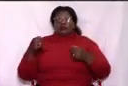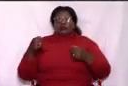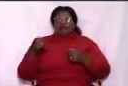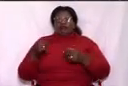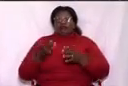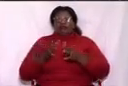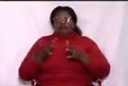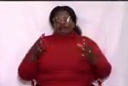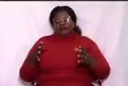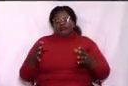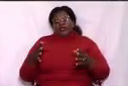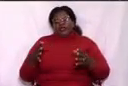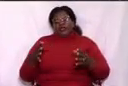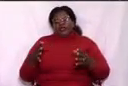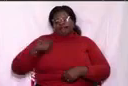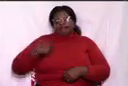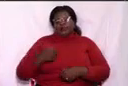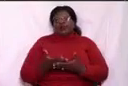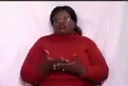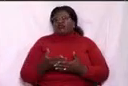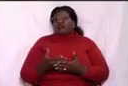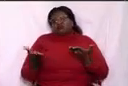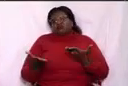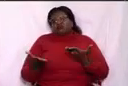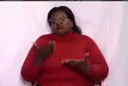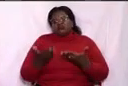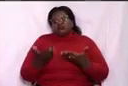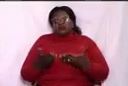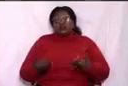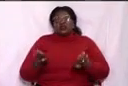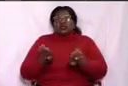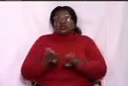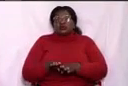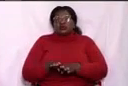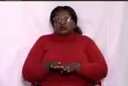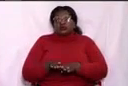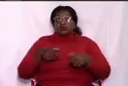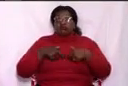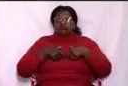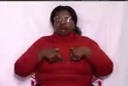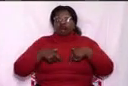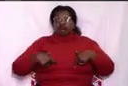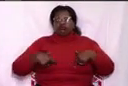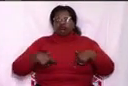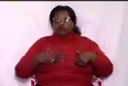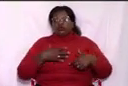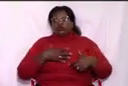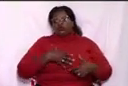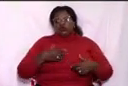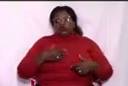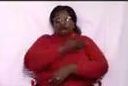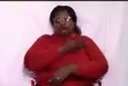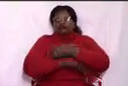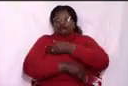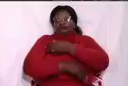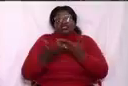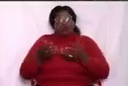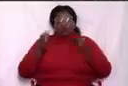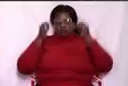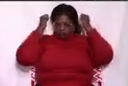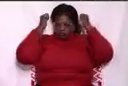other cool stuff on T-shirt items, hoodies, and yeah. All right. Now